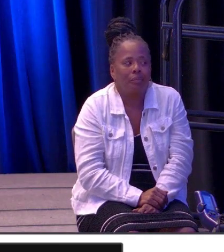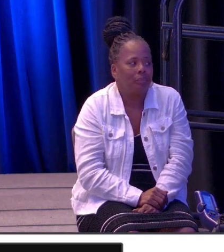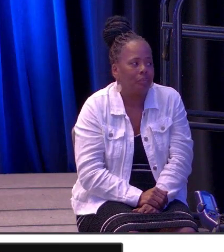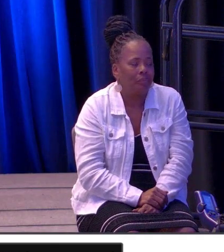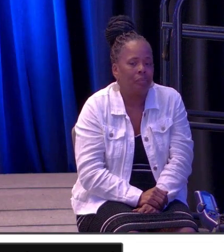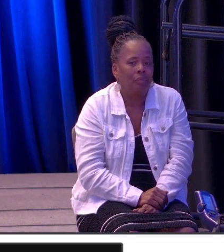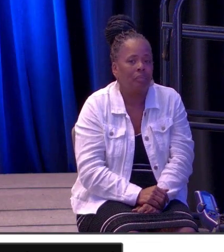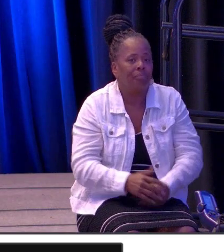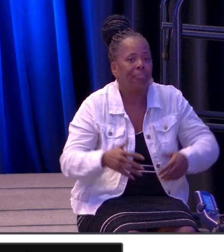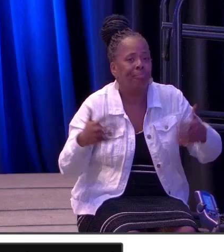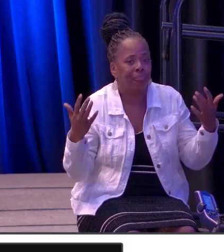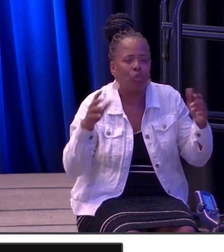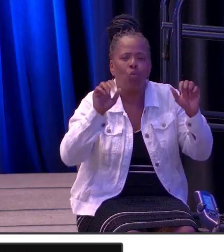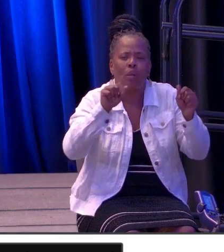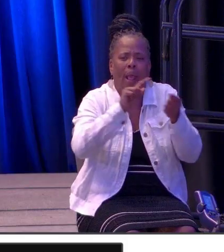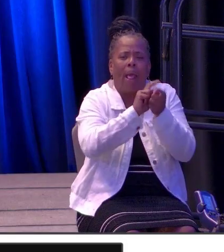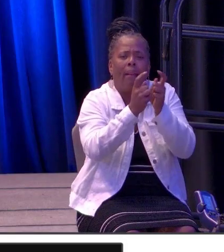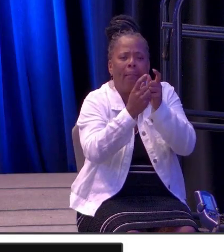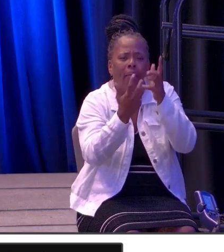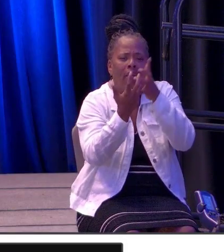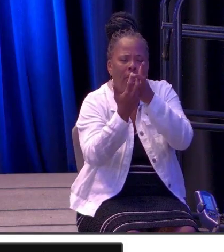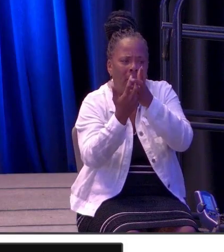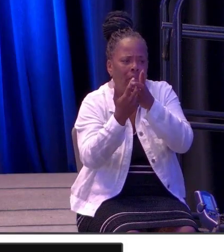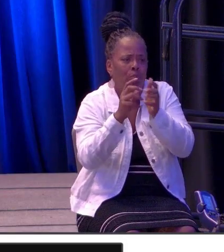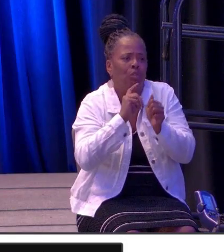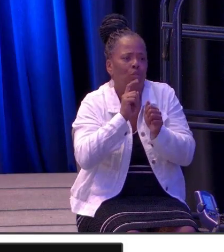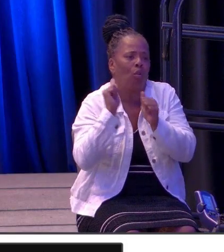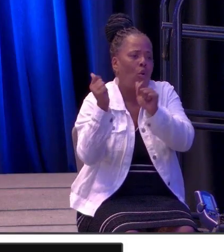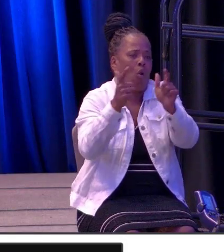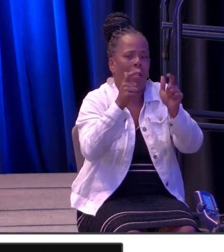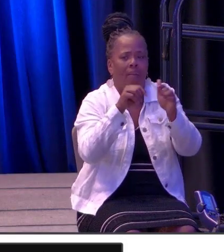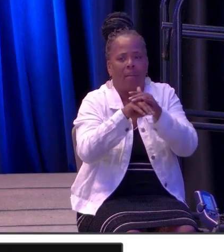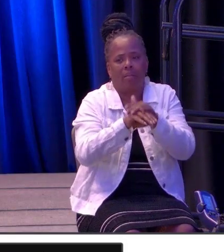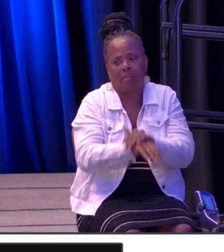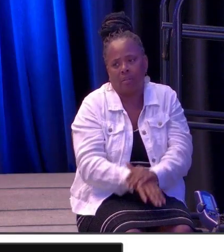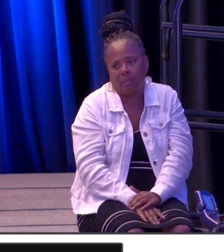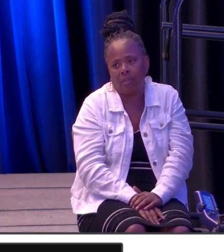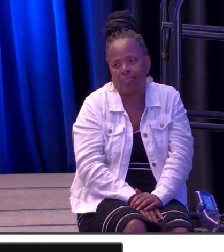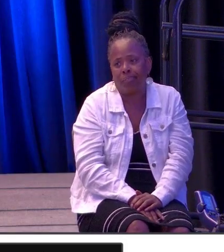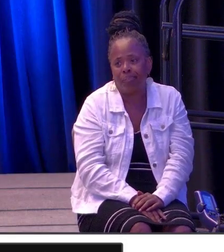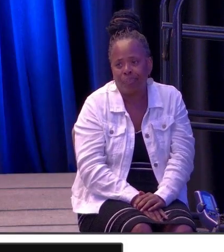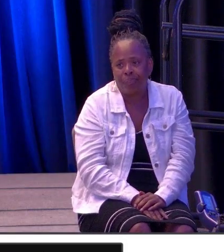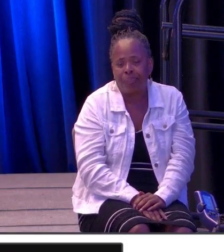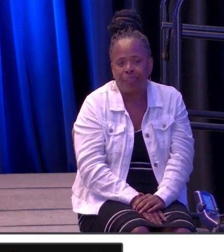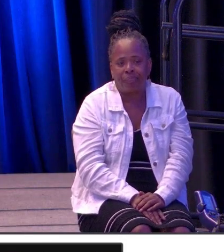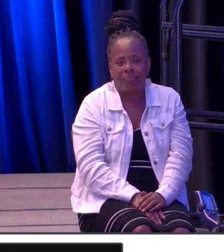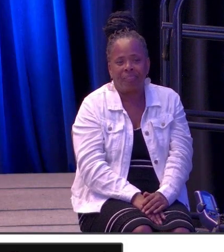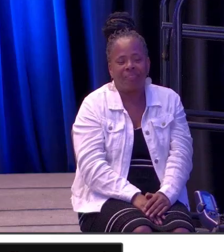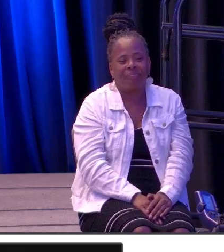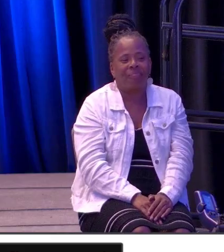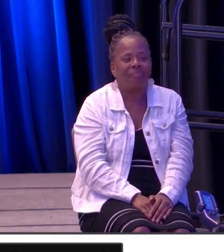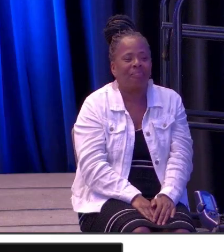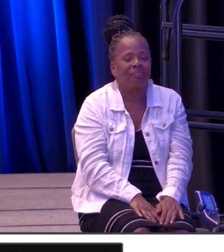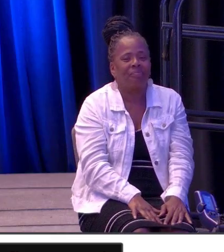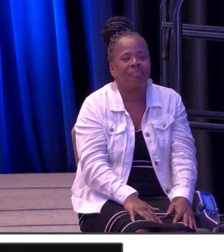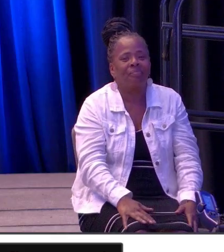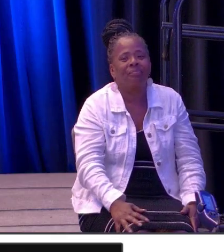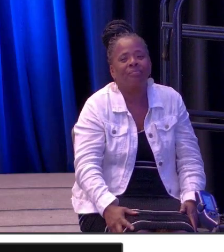But there are things that you can do to make sure that everybody can party with you.